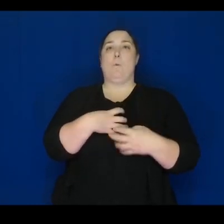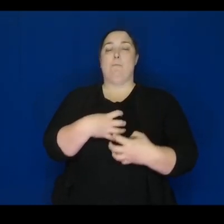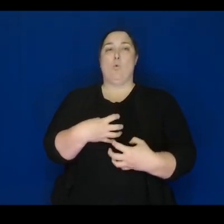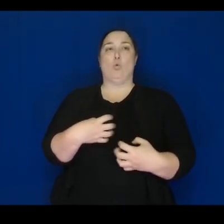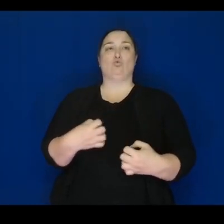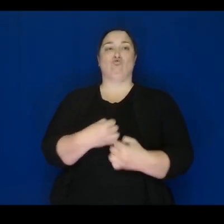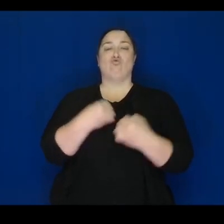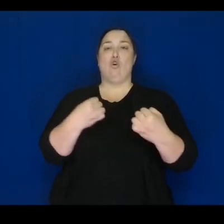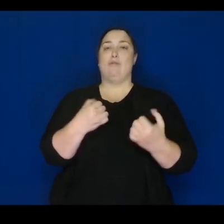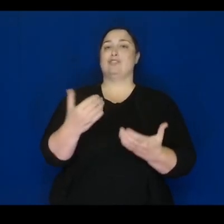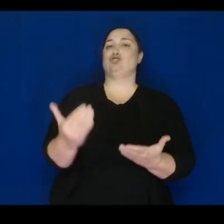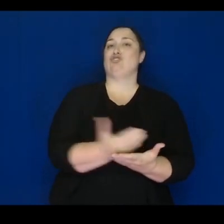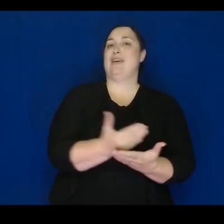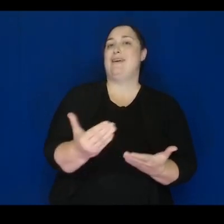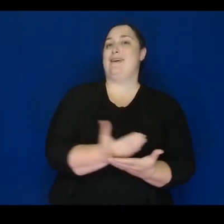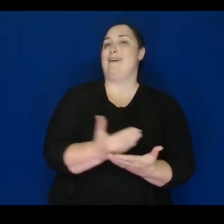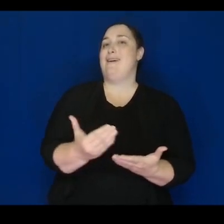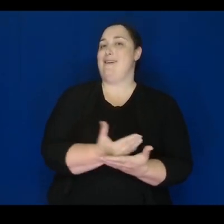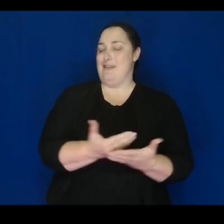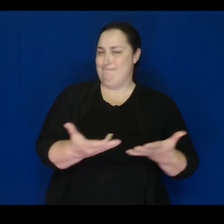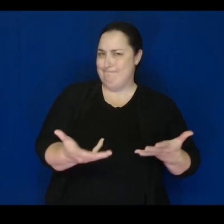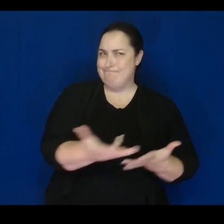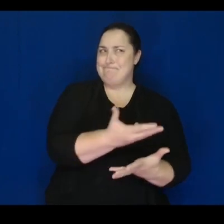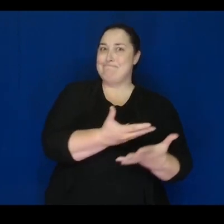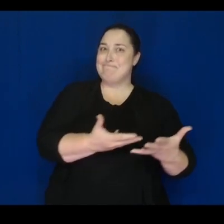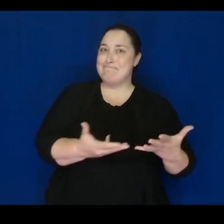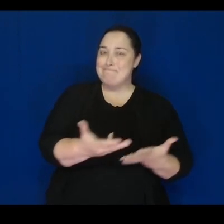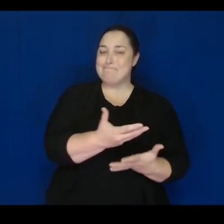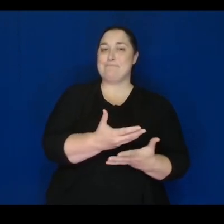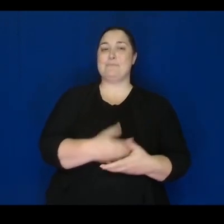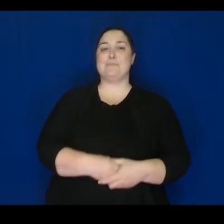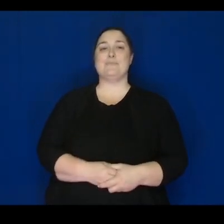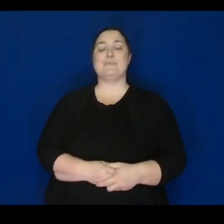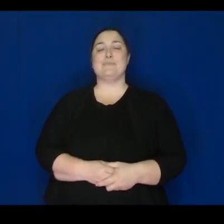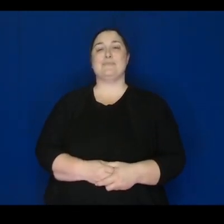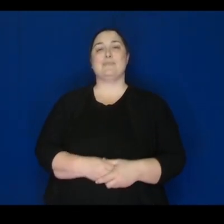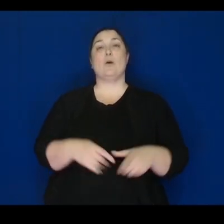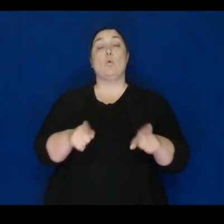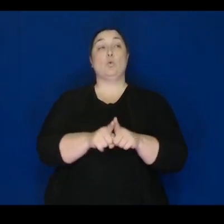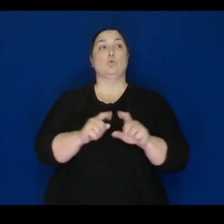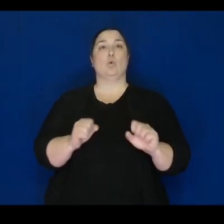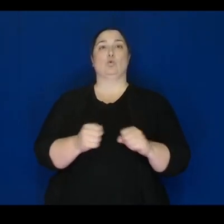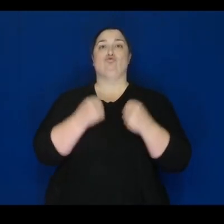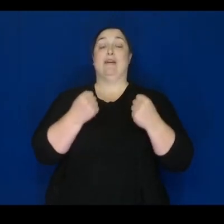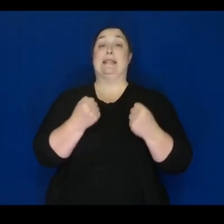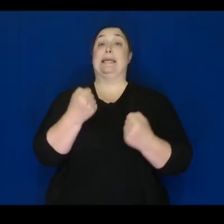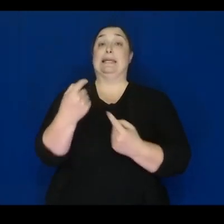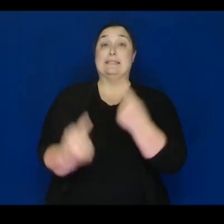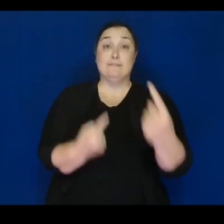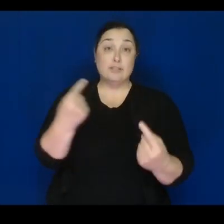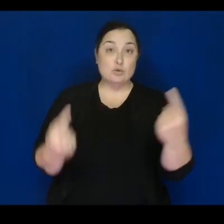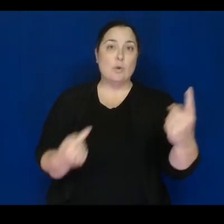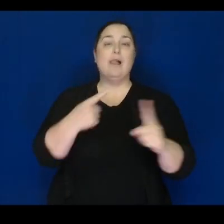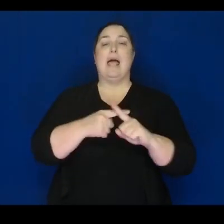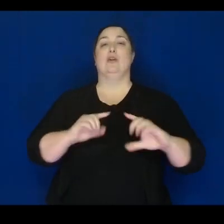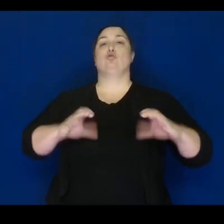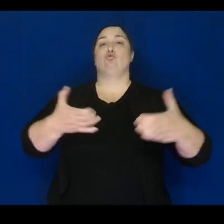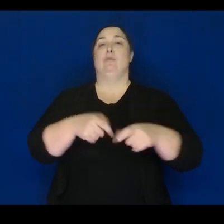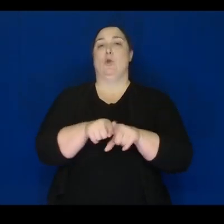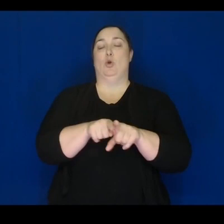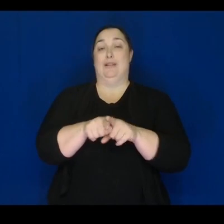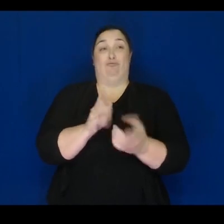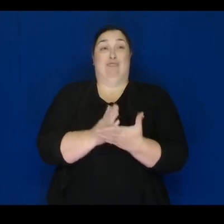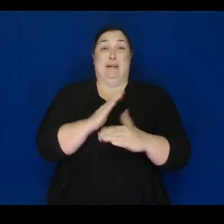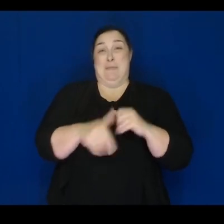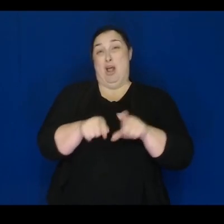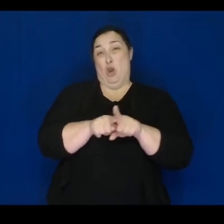sharing happening in those moments. But also to strengthen individual and group learning from each other, and